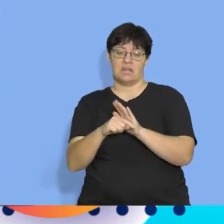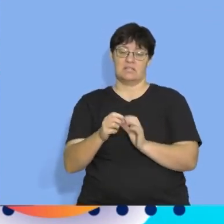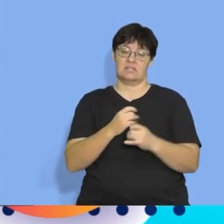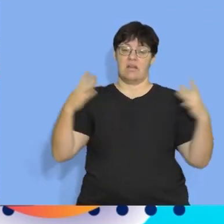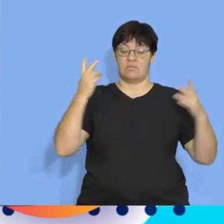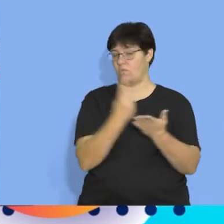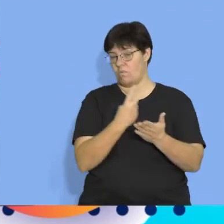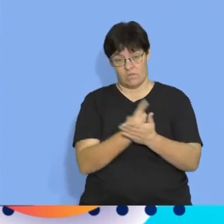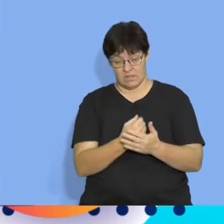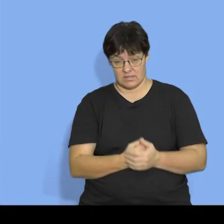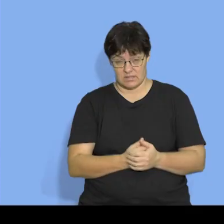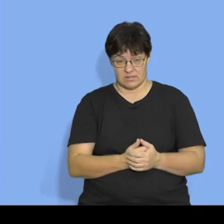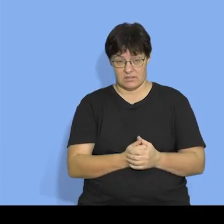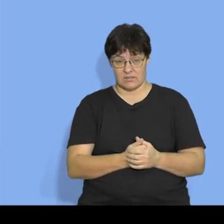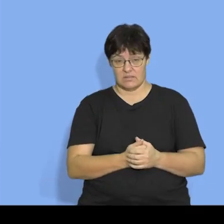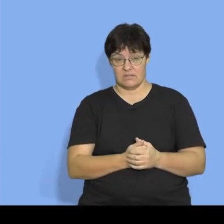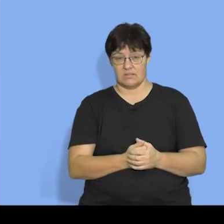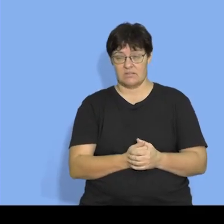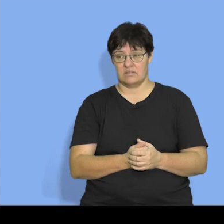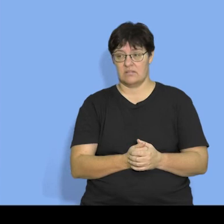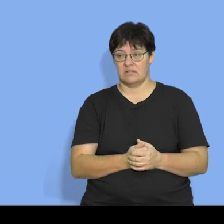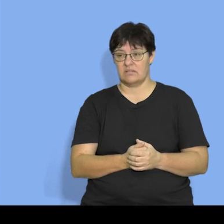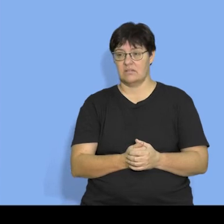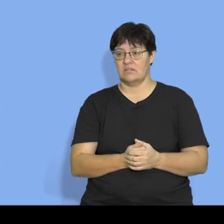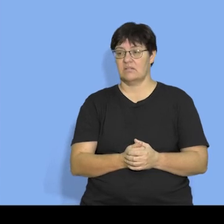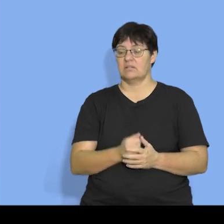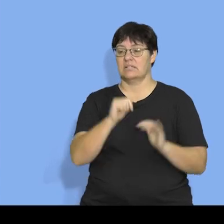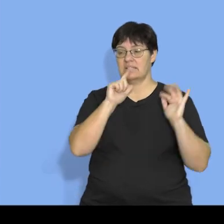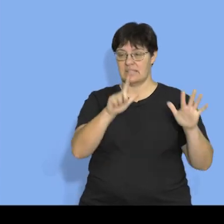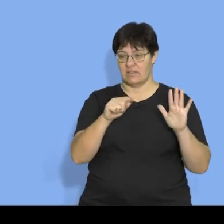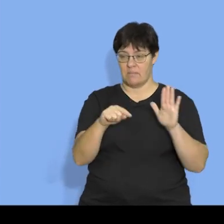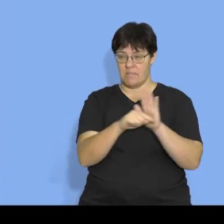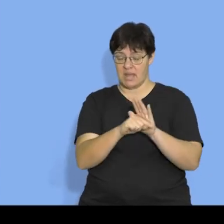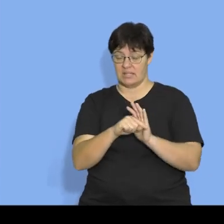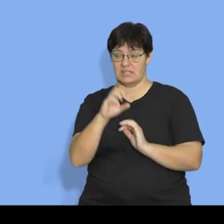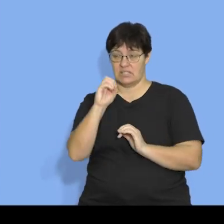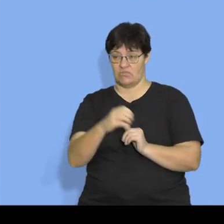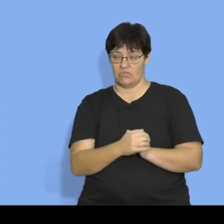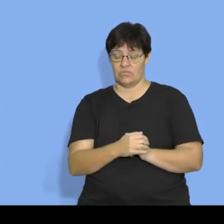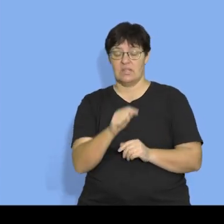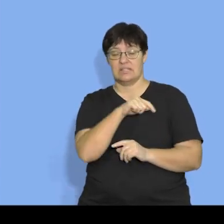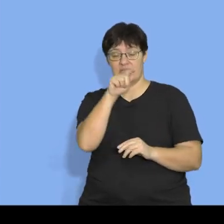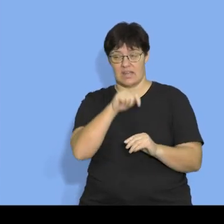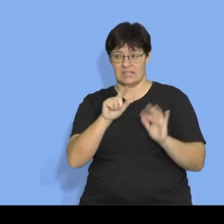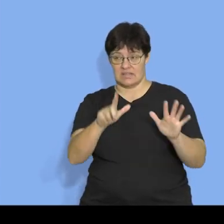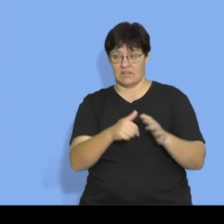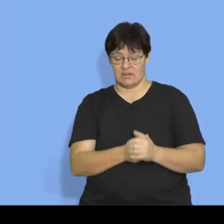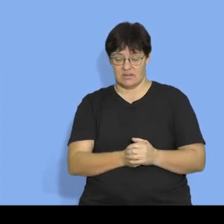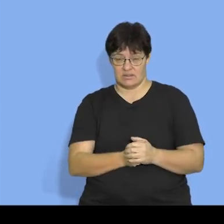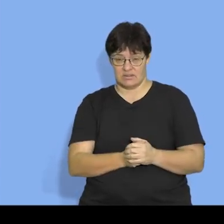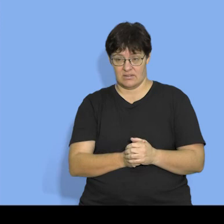initial. So, final, 7 minus 0 divided by